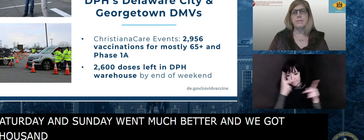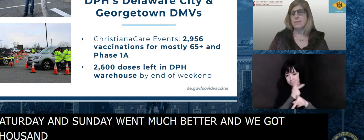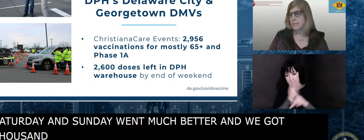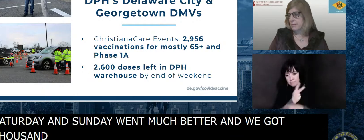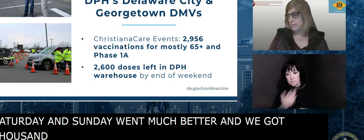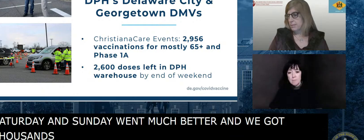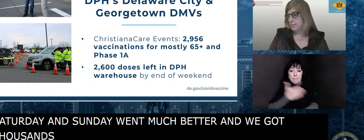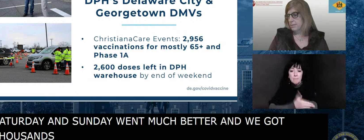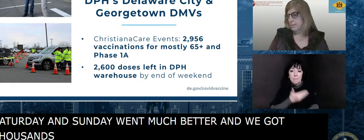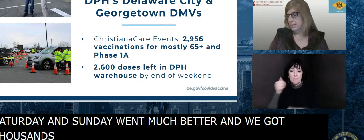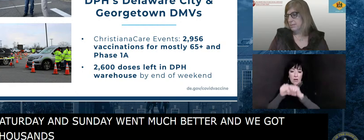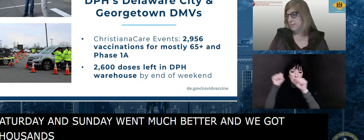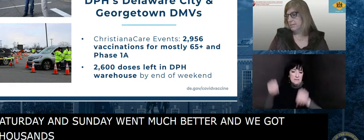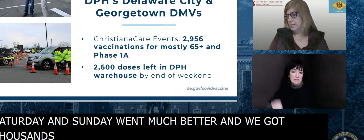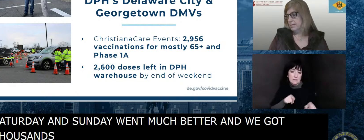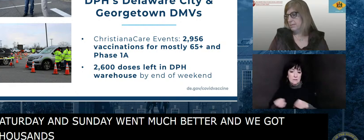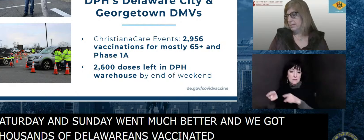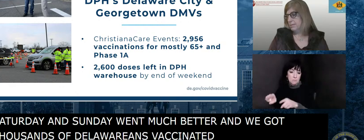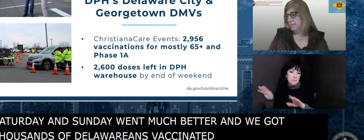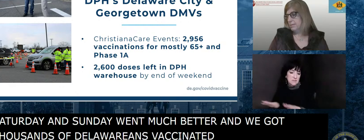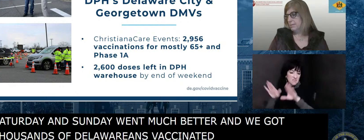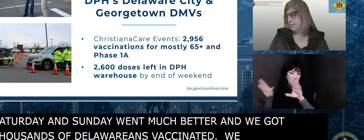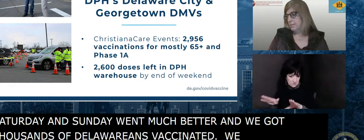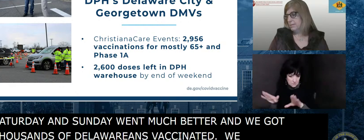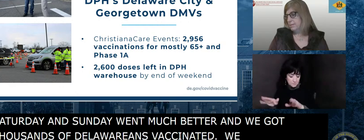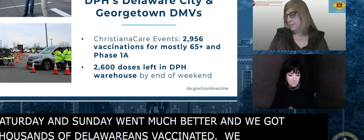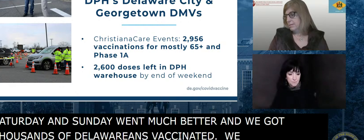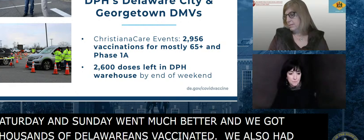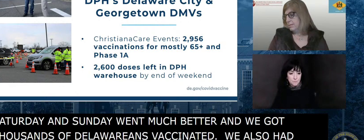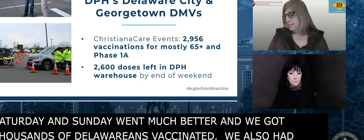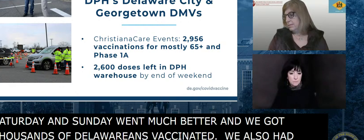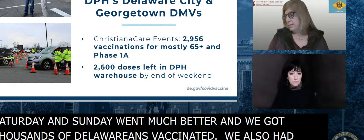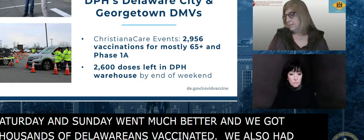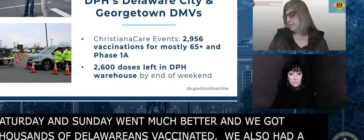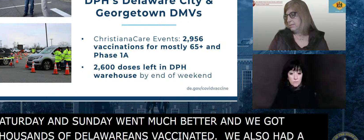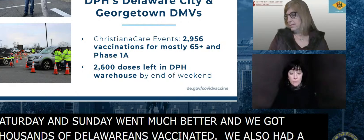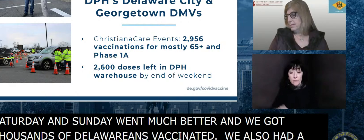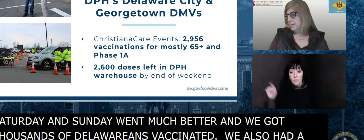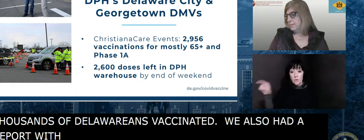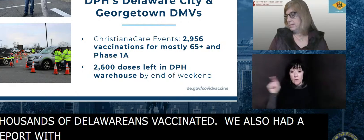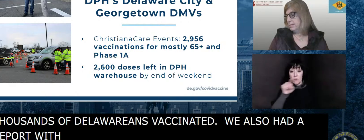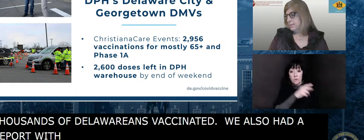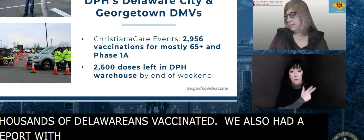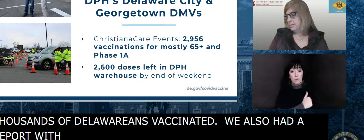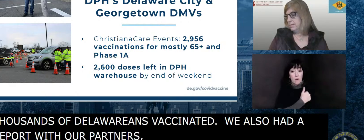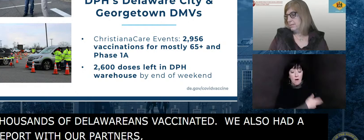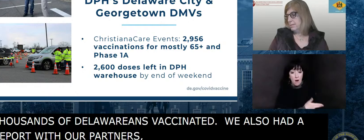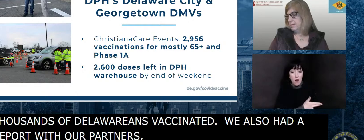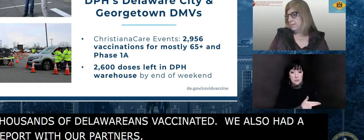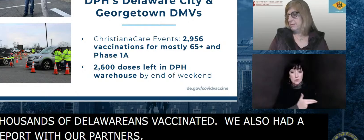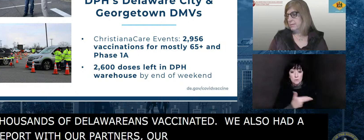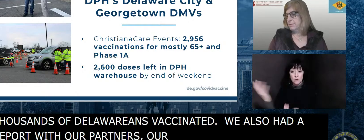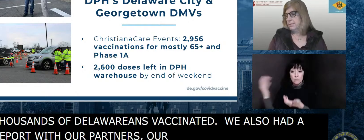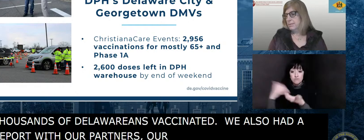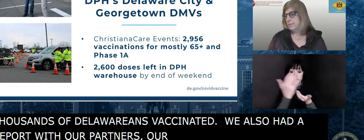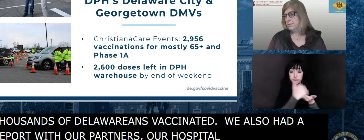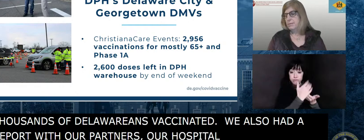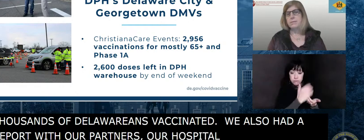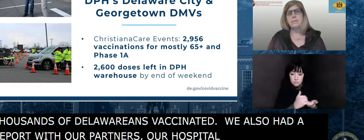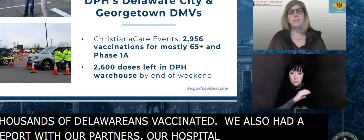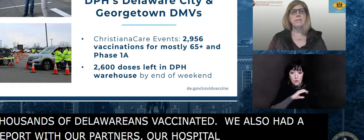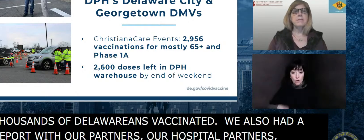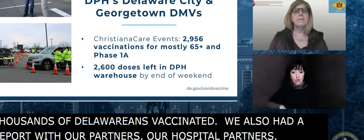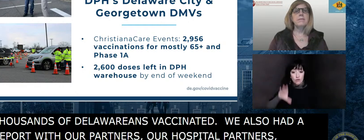vaccinated. We also had a report on with our partners, our hospital partners. Christiana Care had